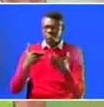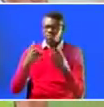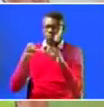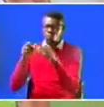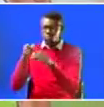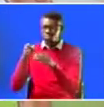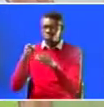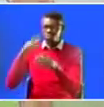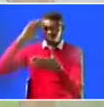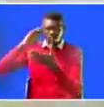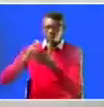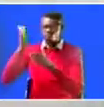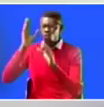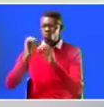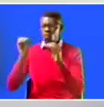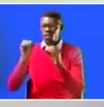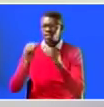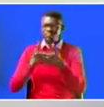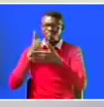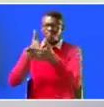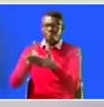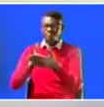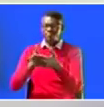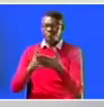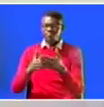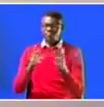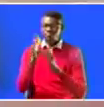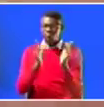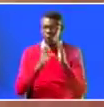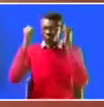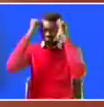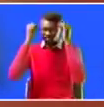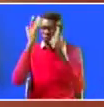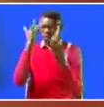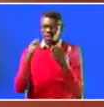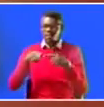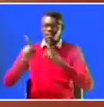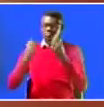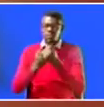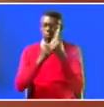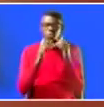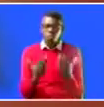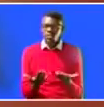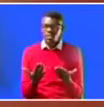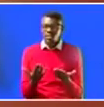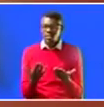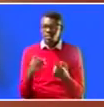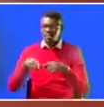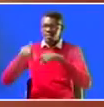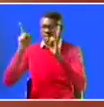against religious studies? What then do they stand for? And most importantly, what makes